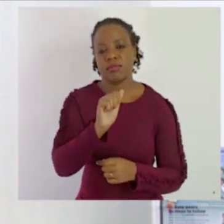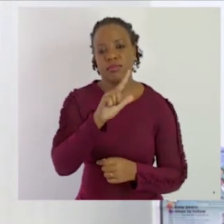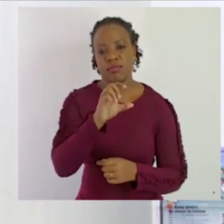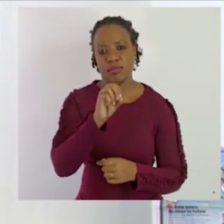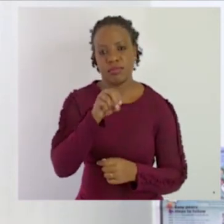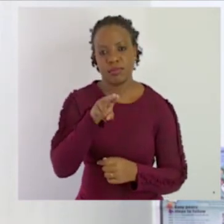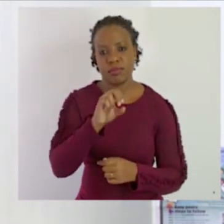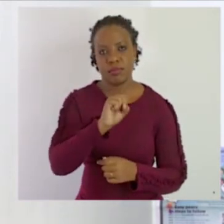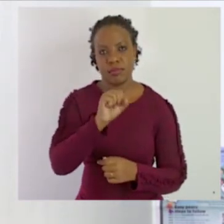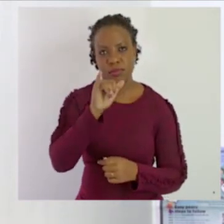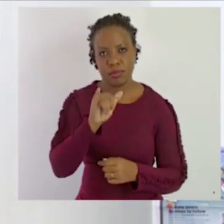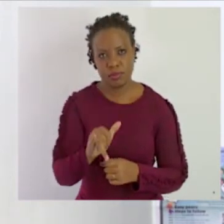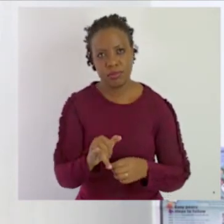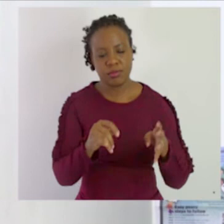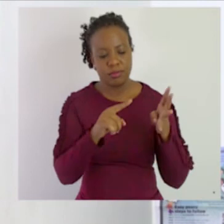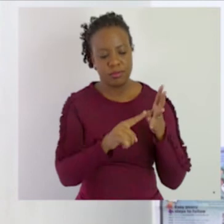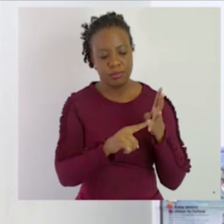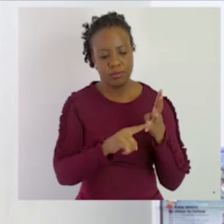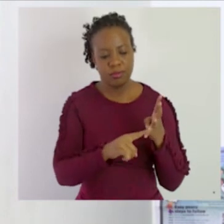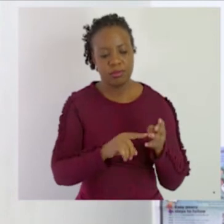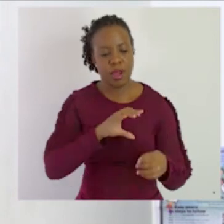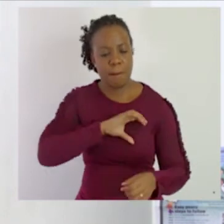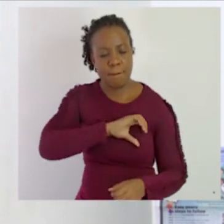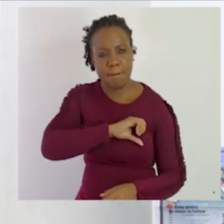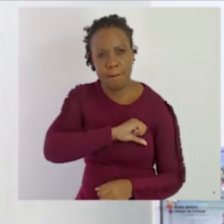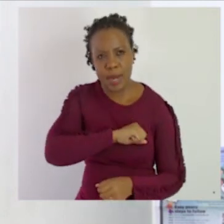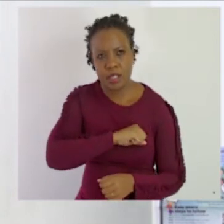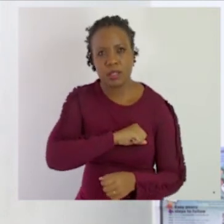we have patience.